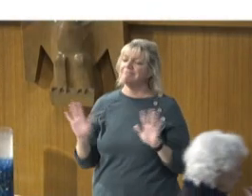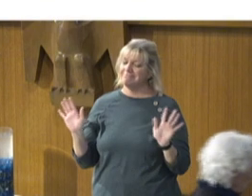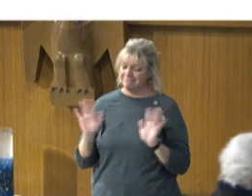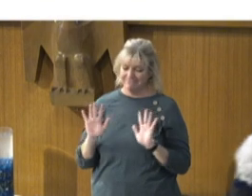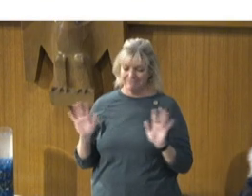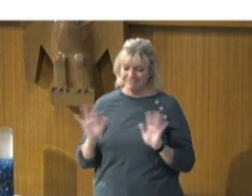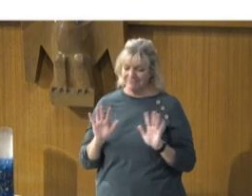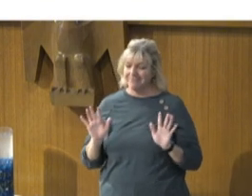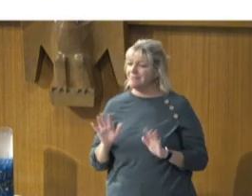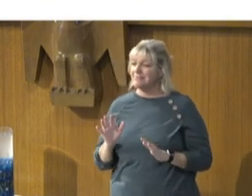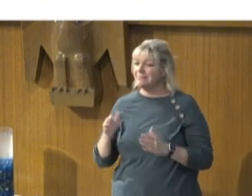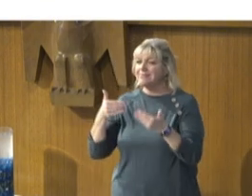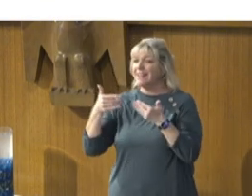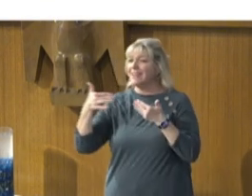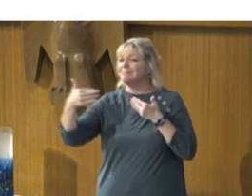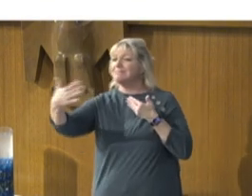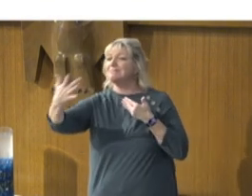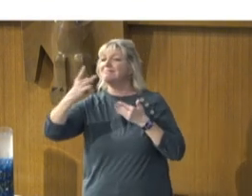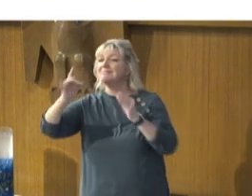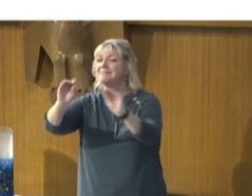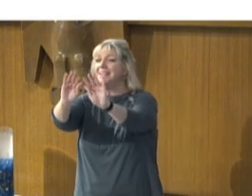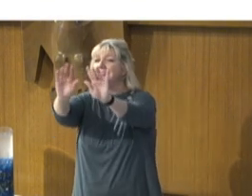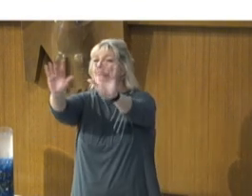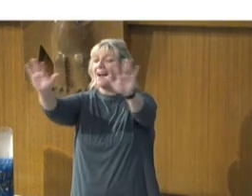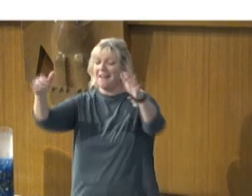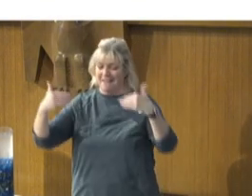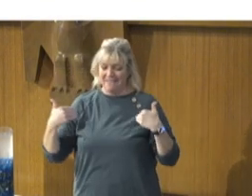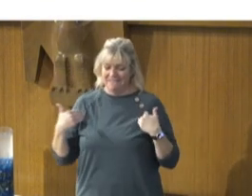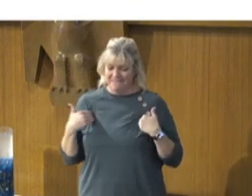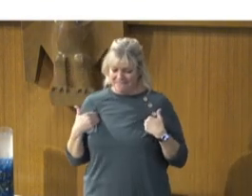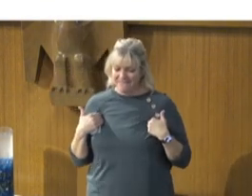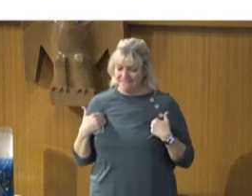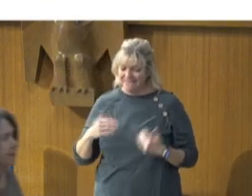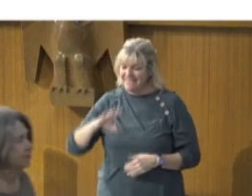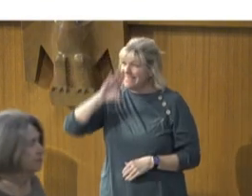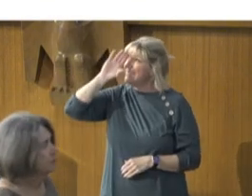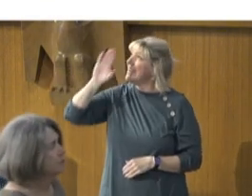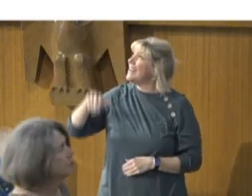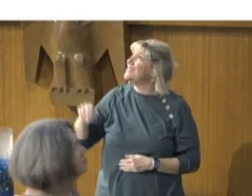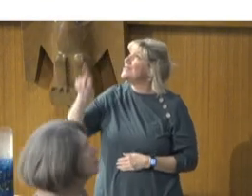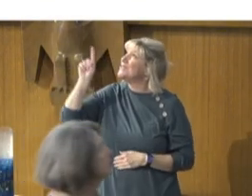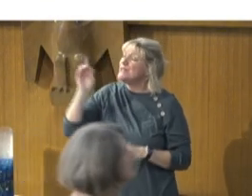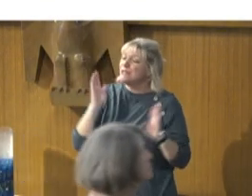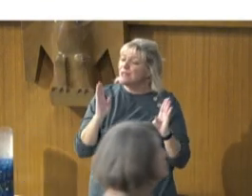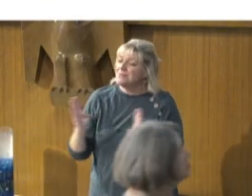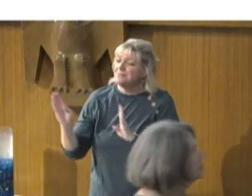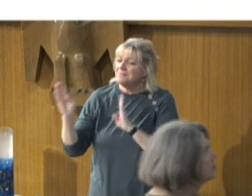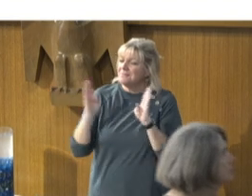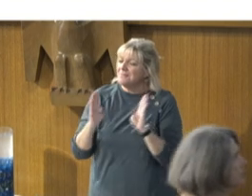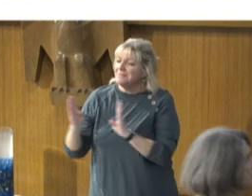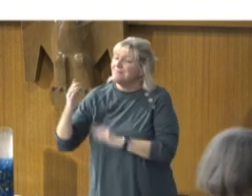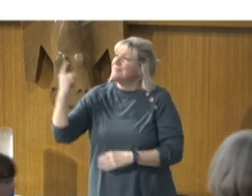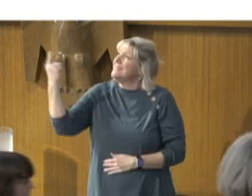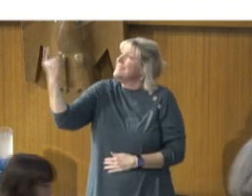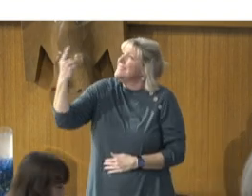There's light at the end of this tunnel. I know you're up to something,